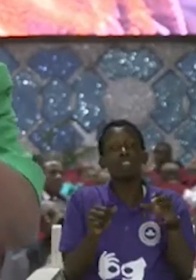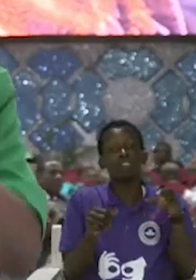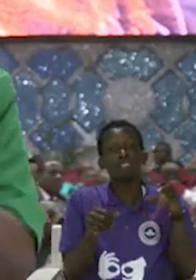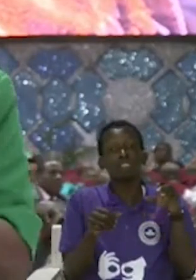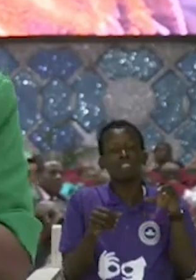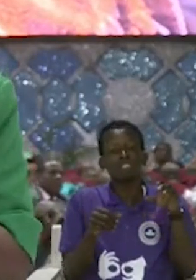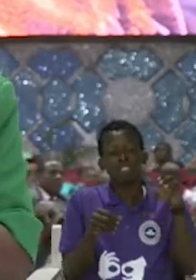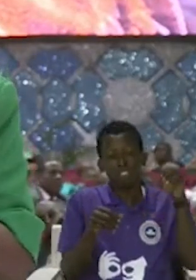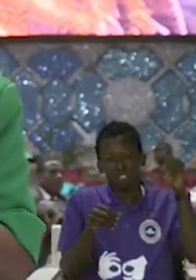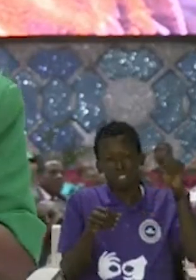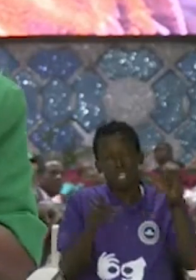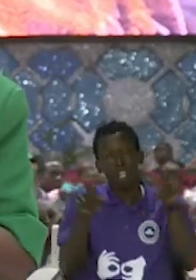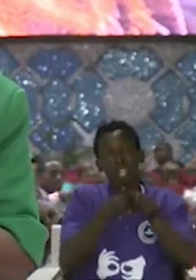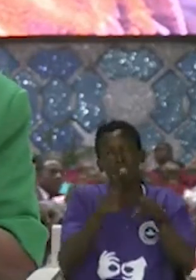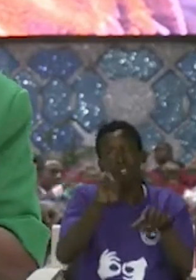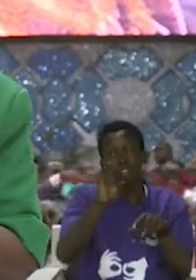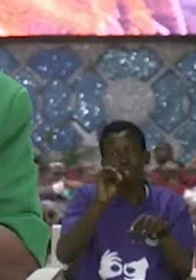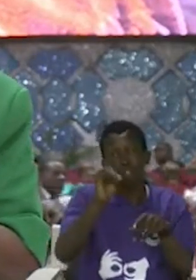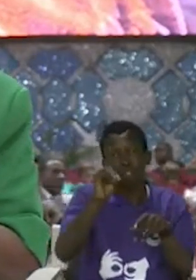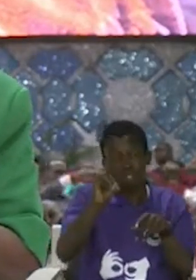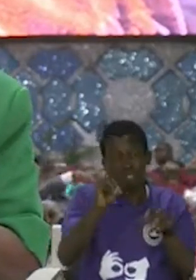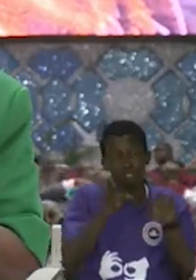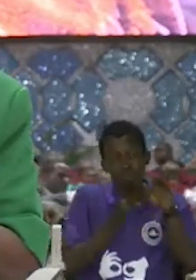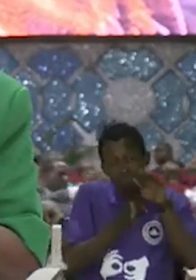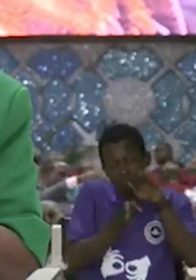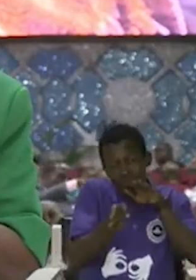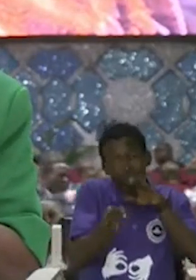a rod, but in waves.